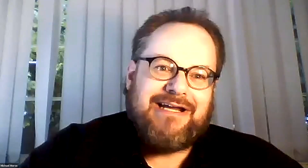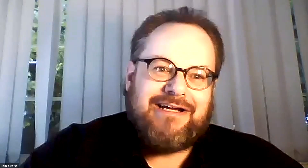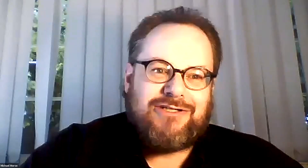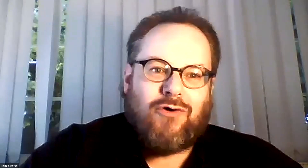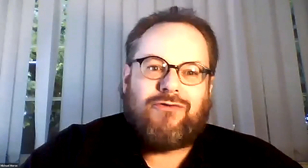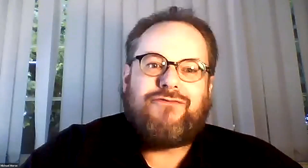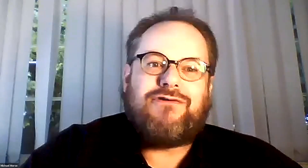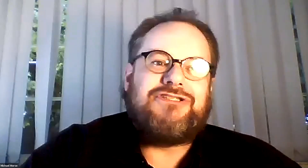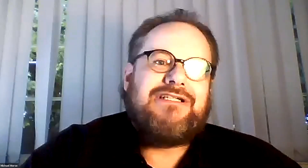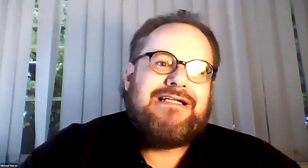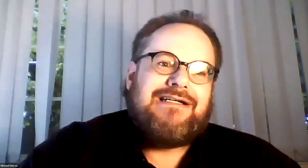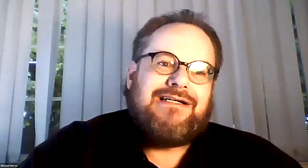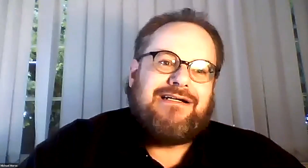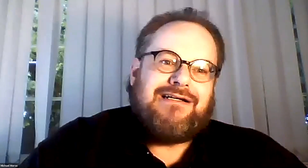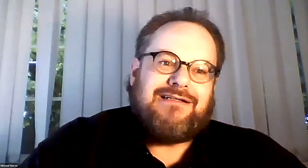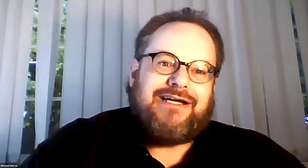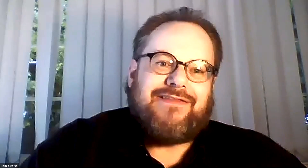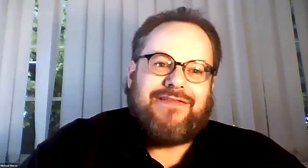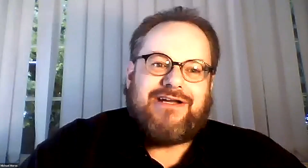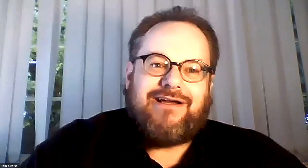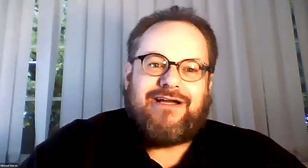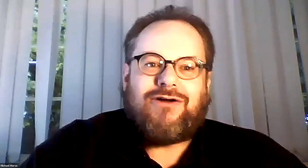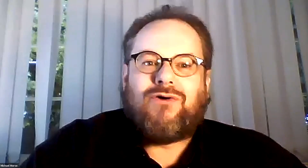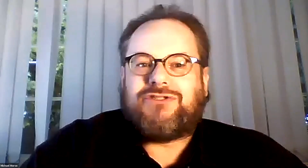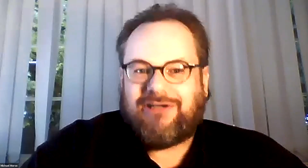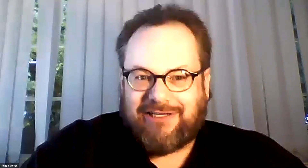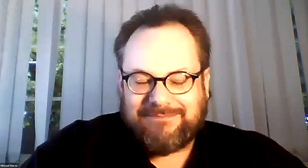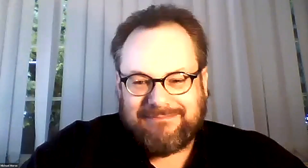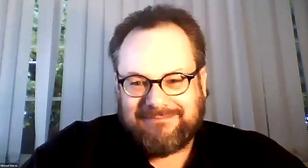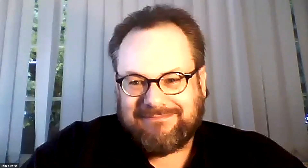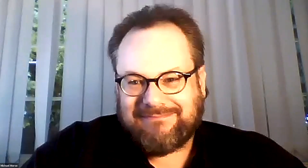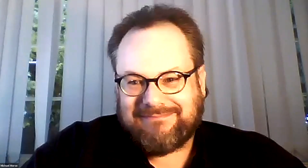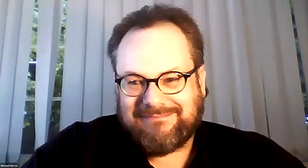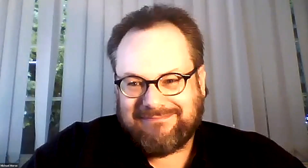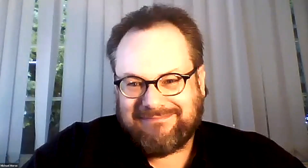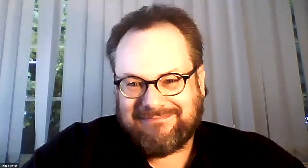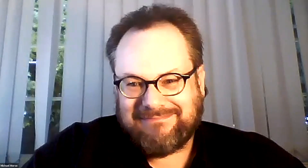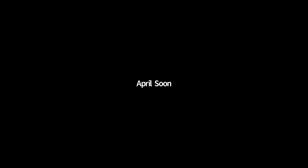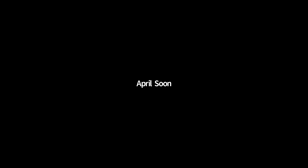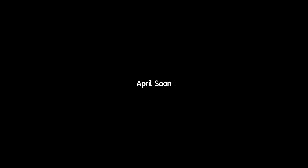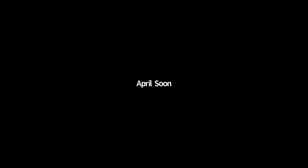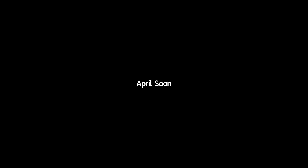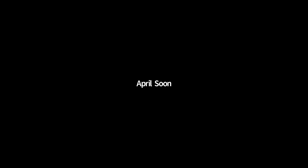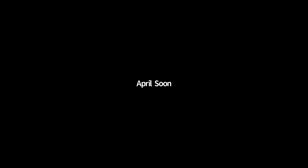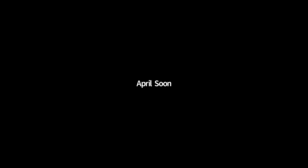Lately, I've been getting into whole foods. Like the other day, I ate a whole turkey.